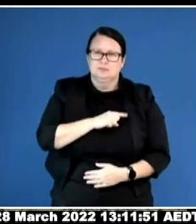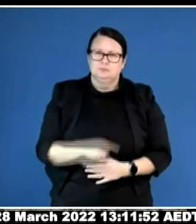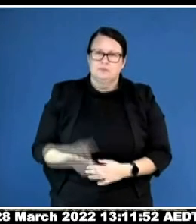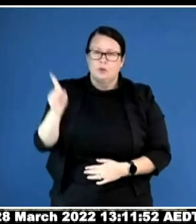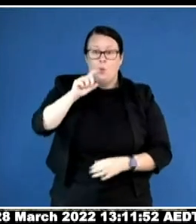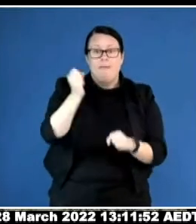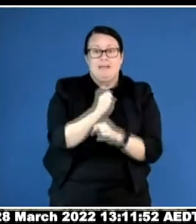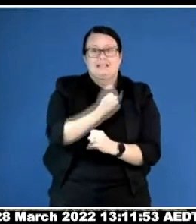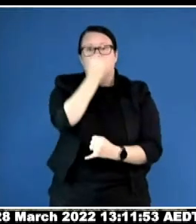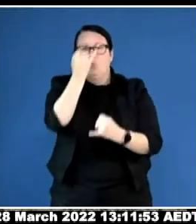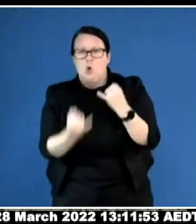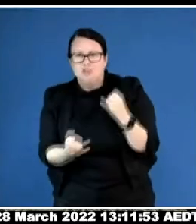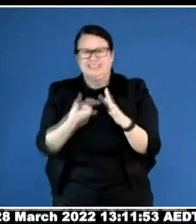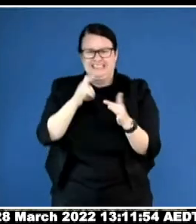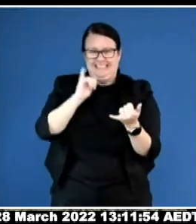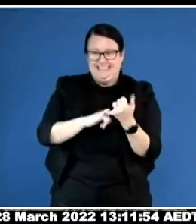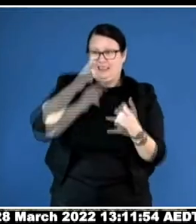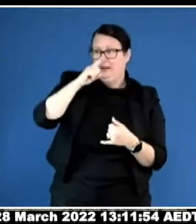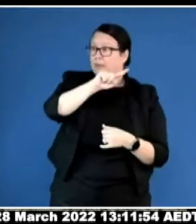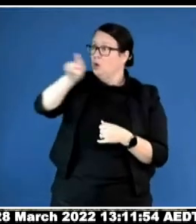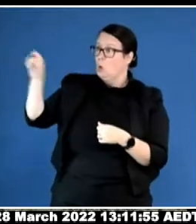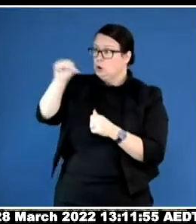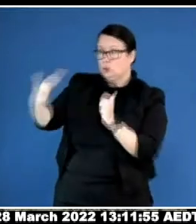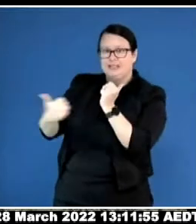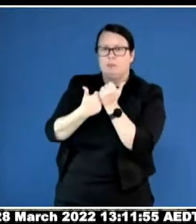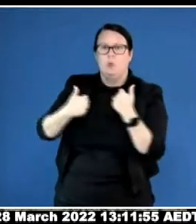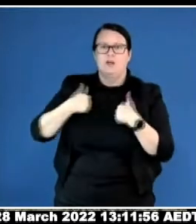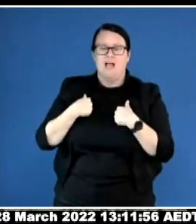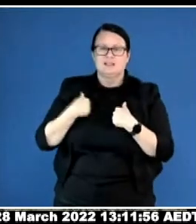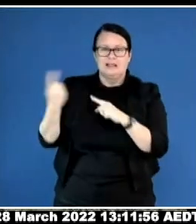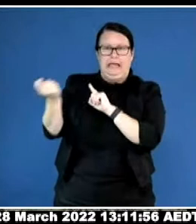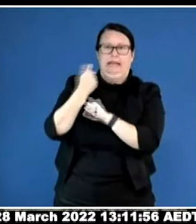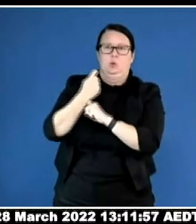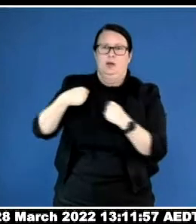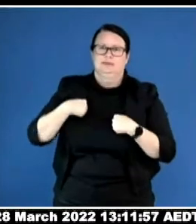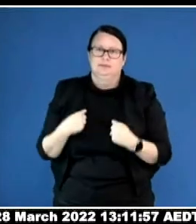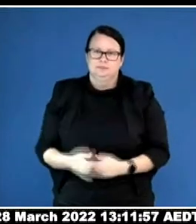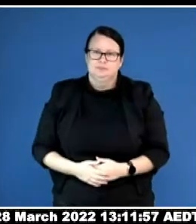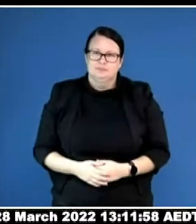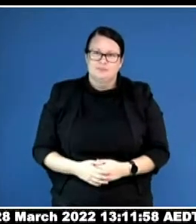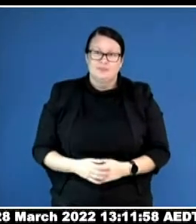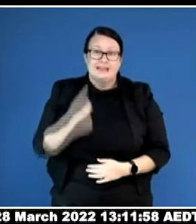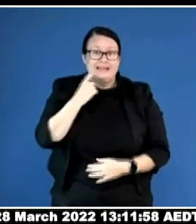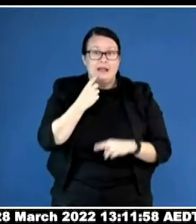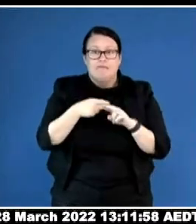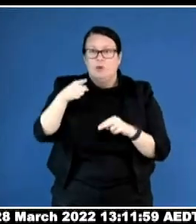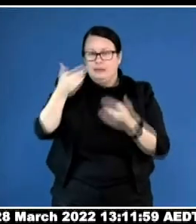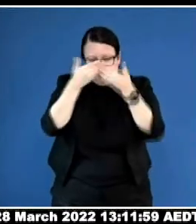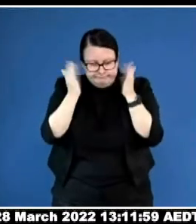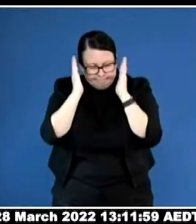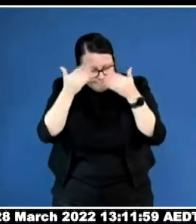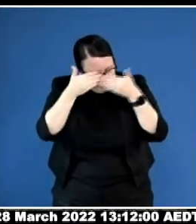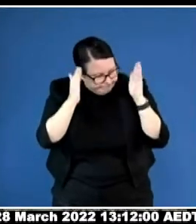that turns their back on us. It's easier to look away, isn't it? It is easier to look away. It's easier to look away